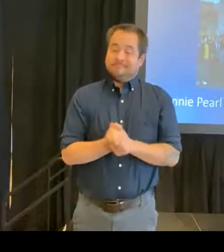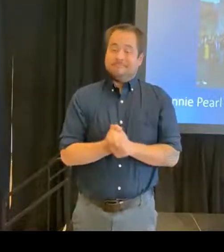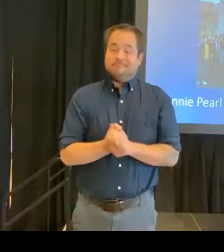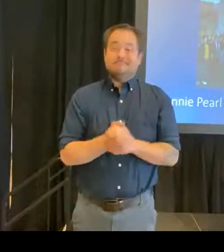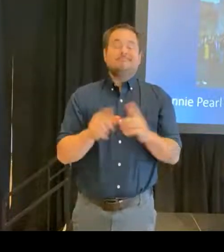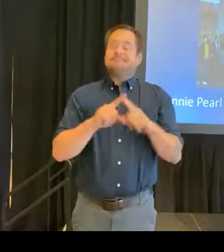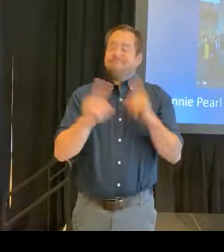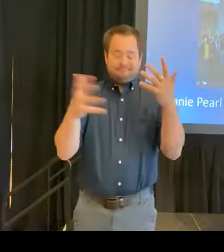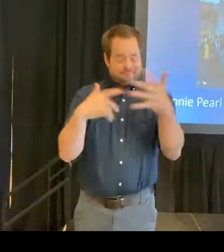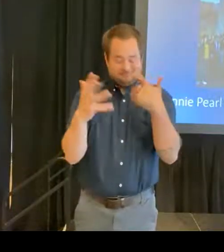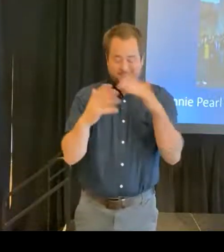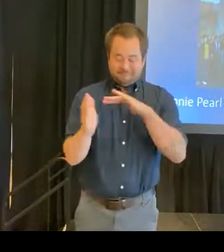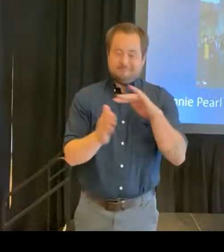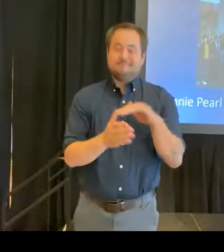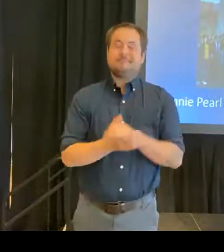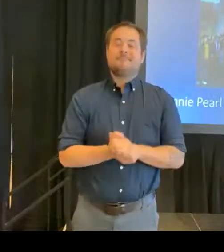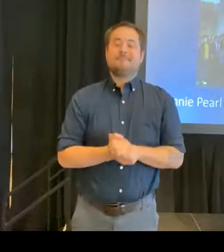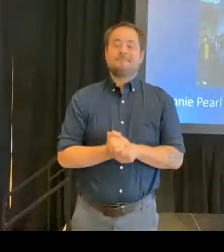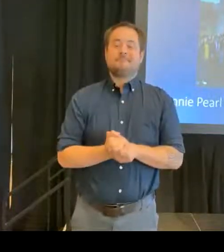But anyway,